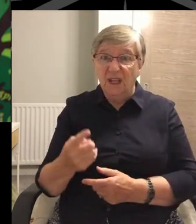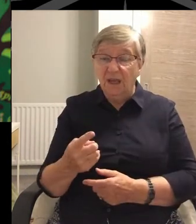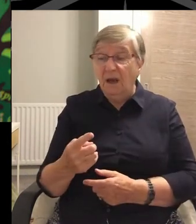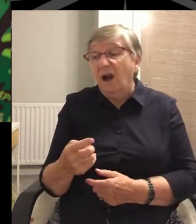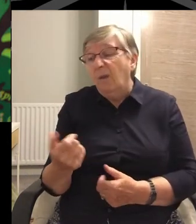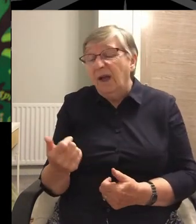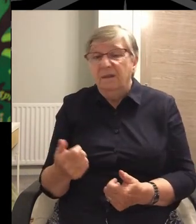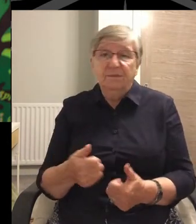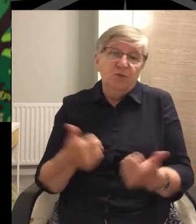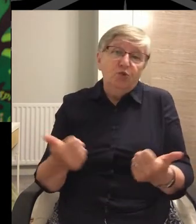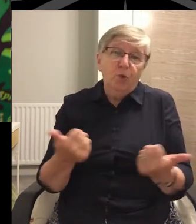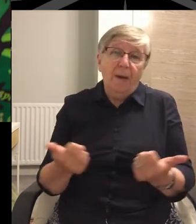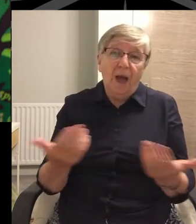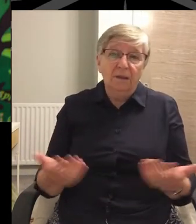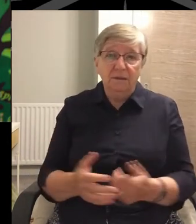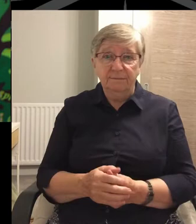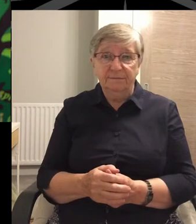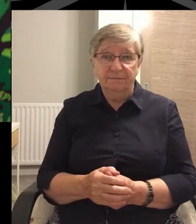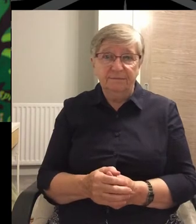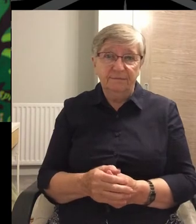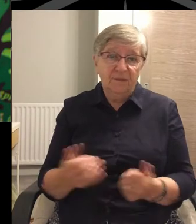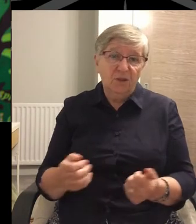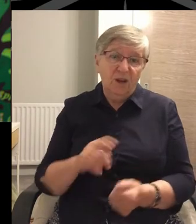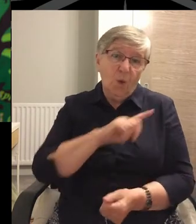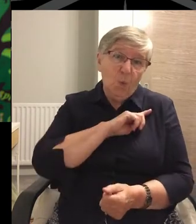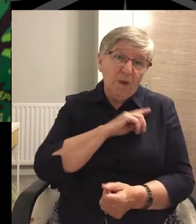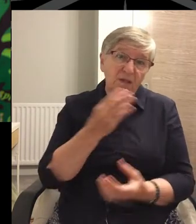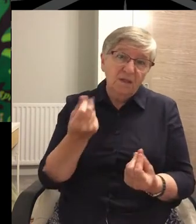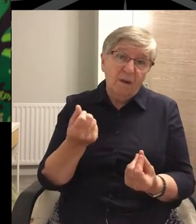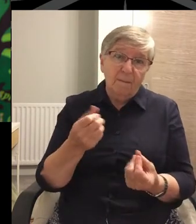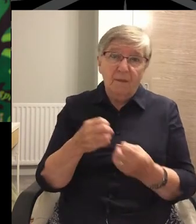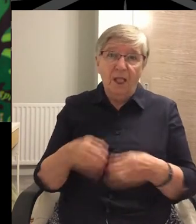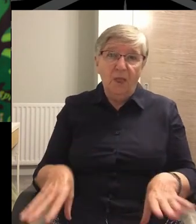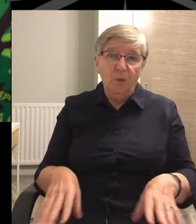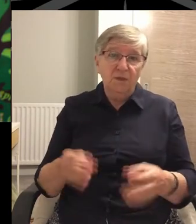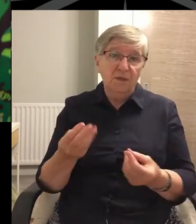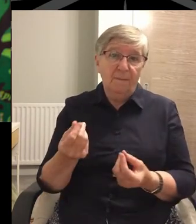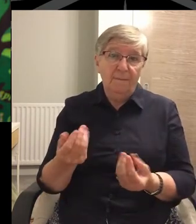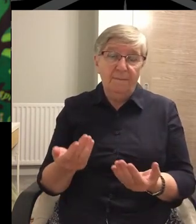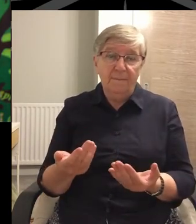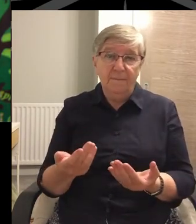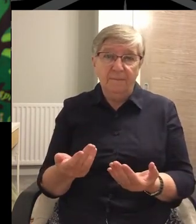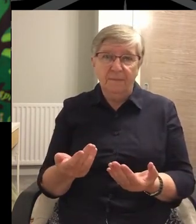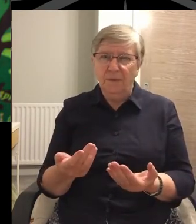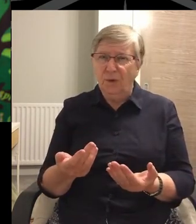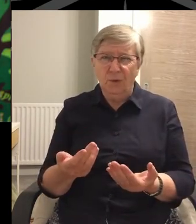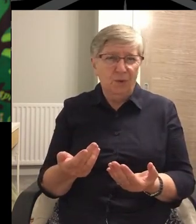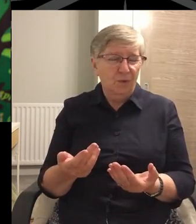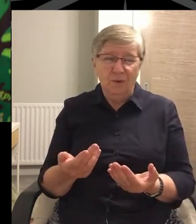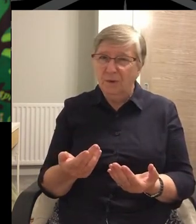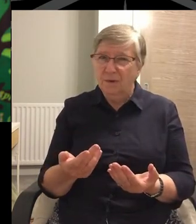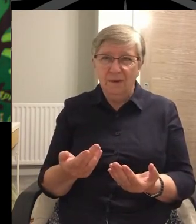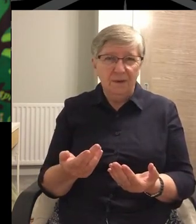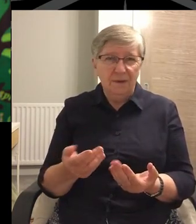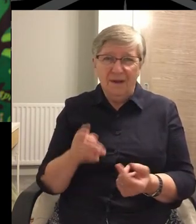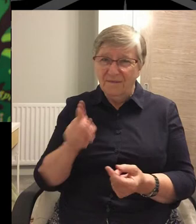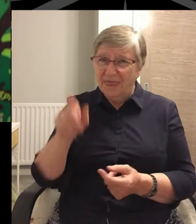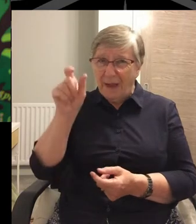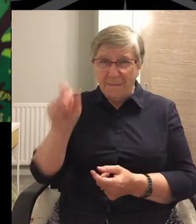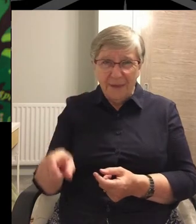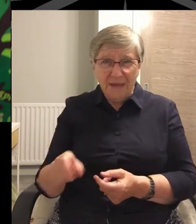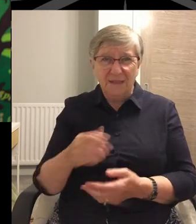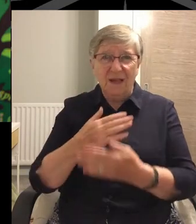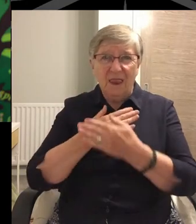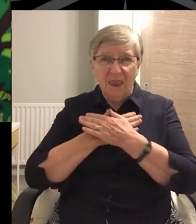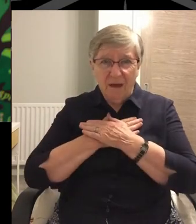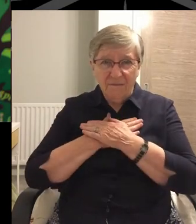say, too bad? You know, you win some, you lose some. No. If